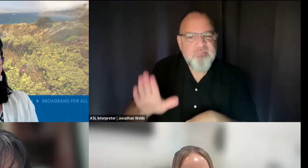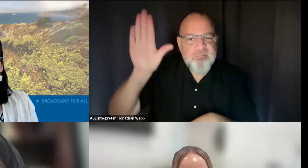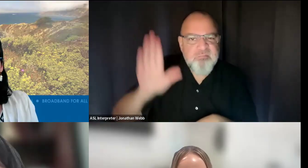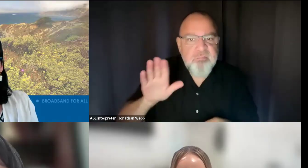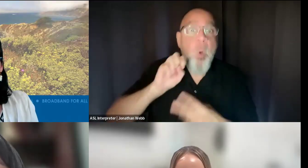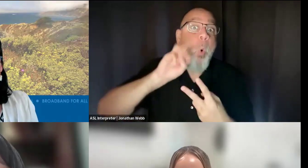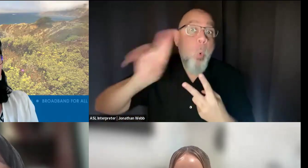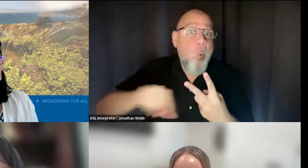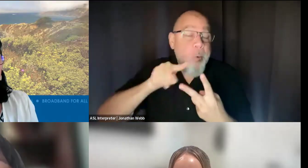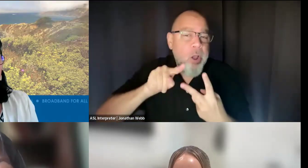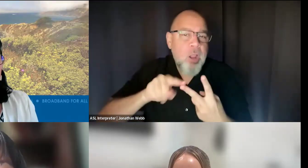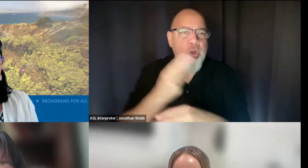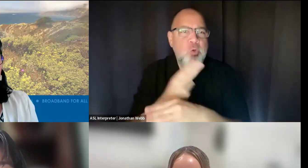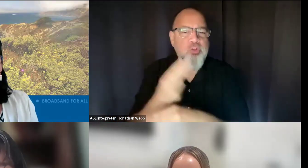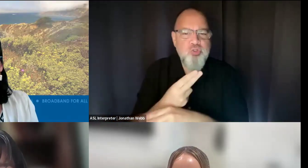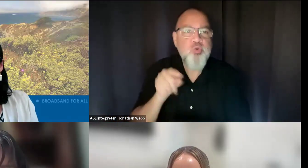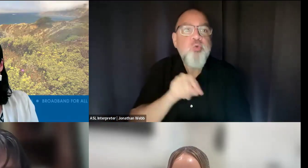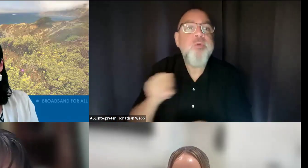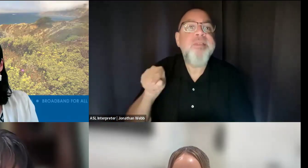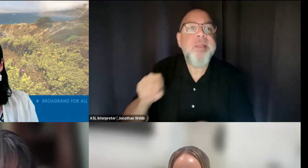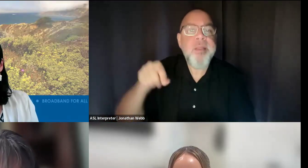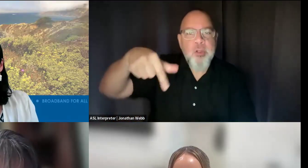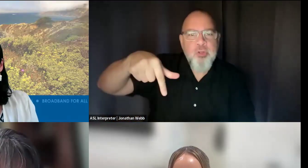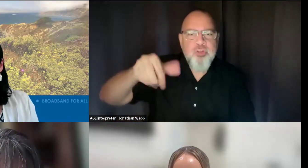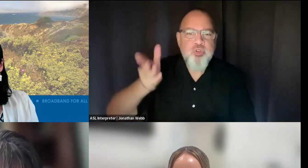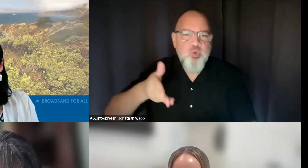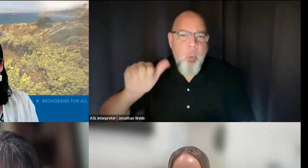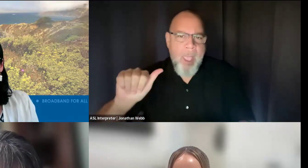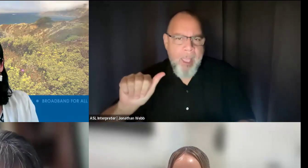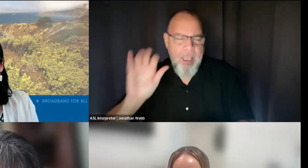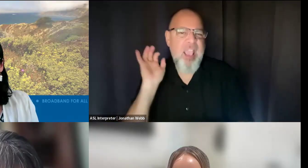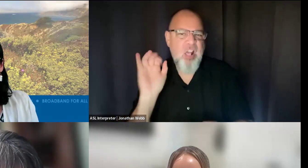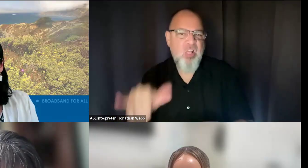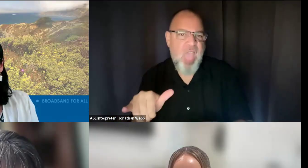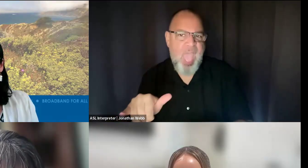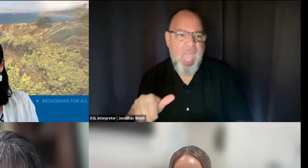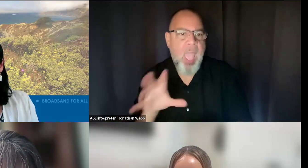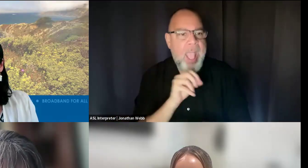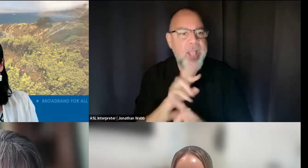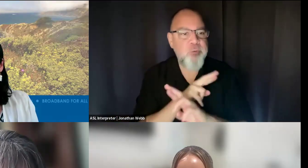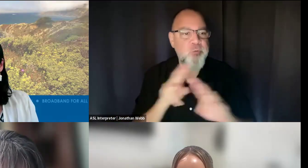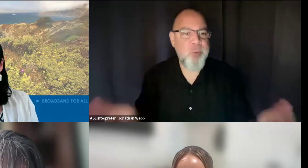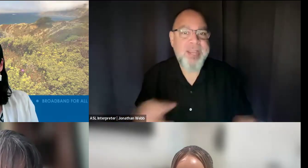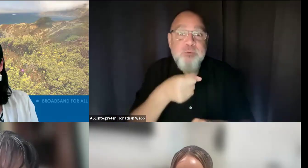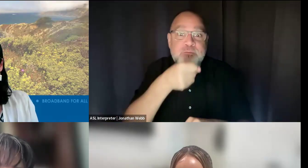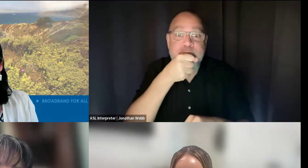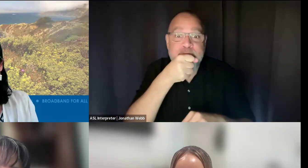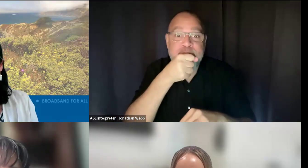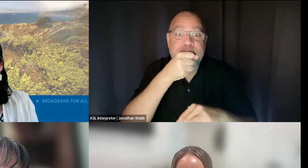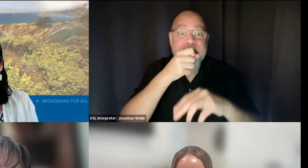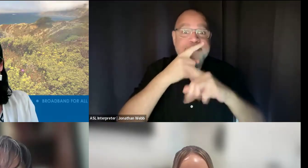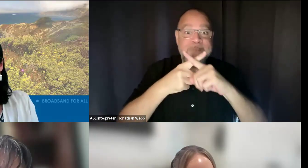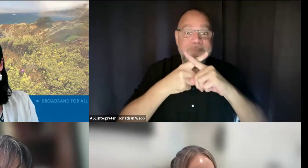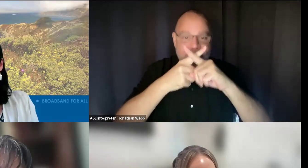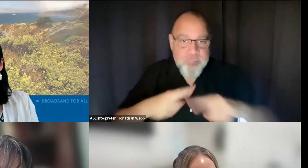box, and please unmute yourself if you're ready to ask any questions or if you have any comments or need further